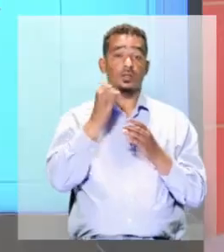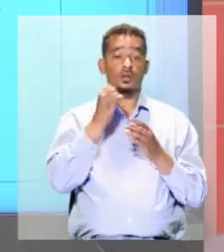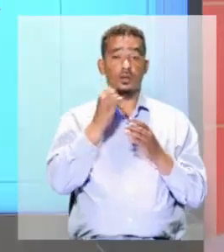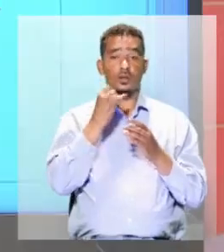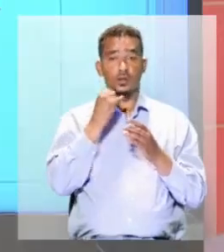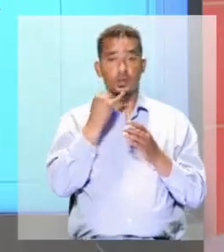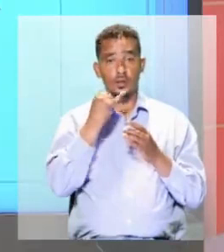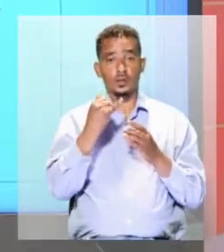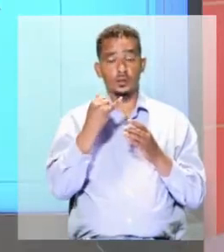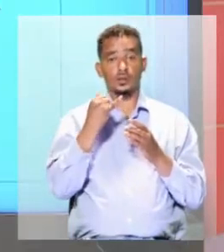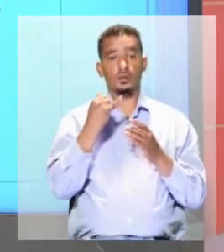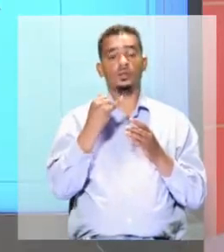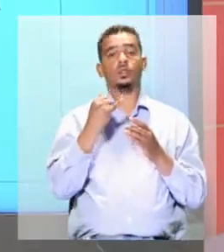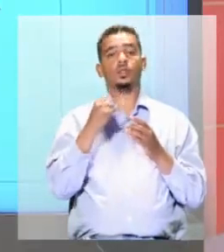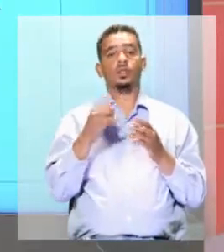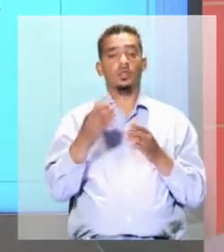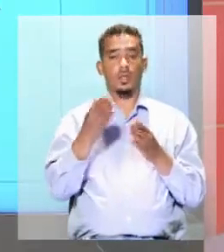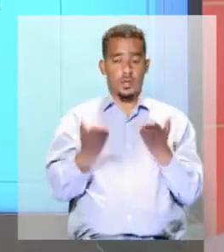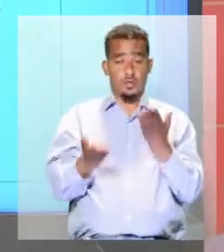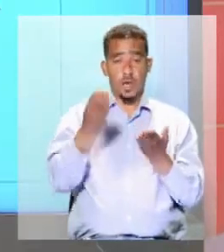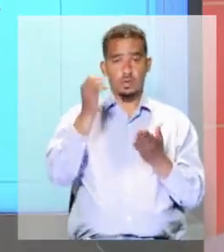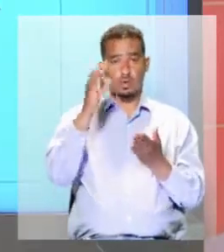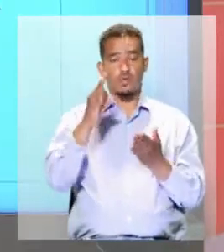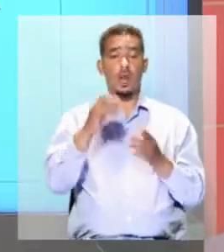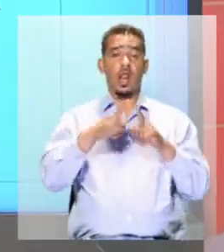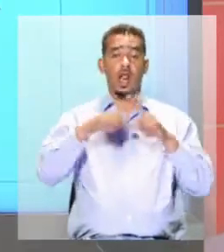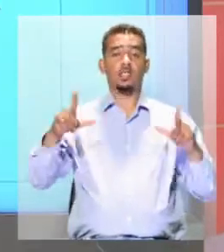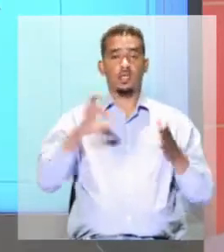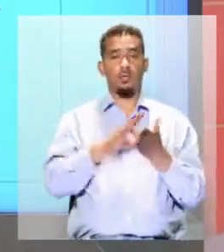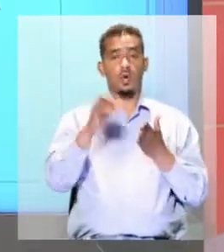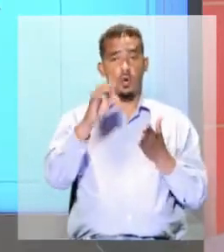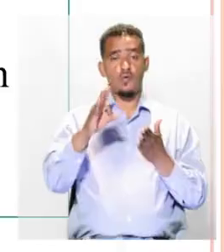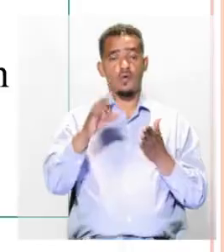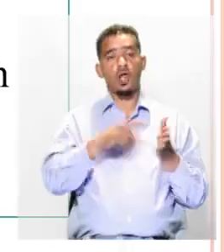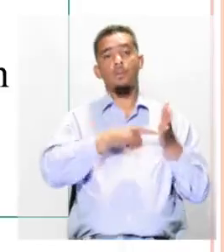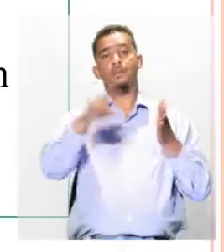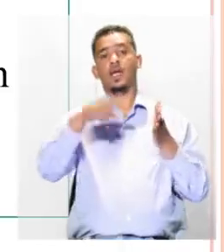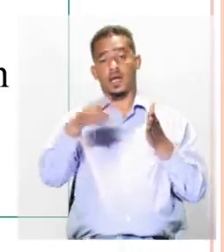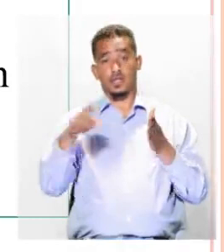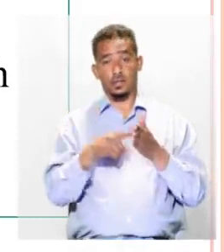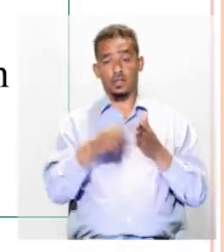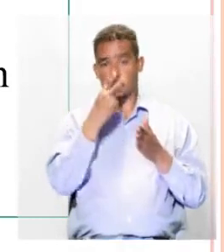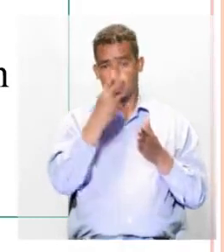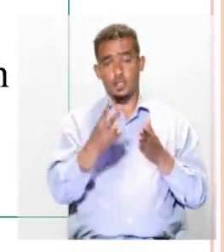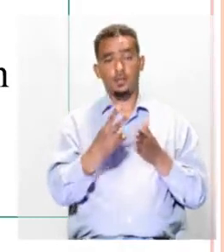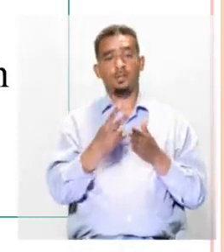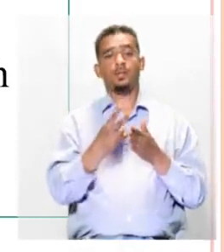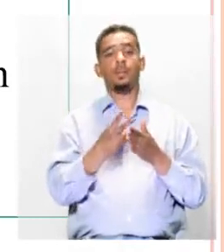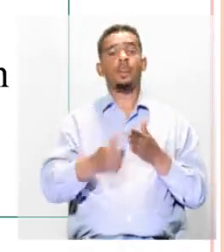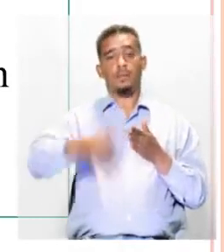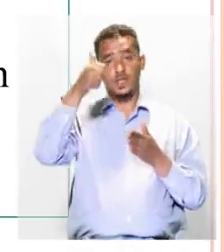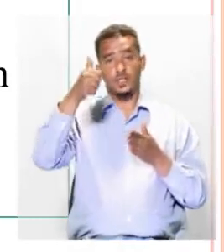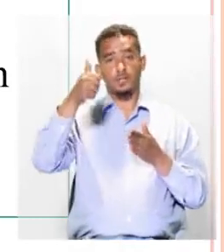is attributed to the prevalence of a large number of immigrants. Let us see the